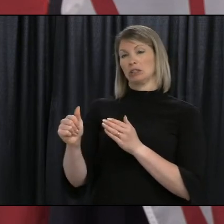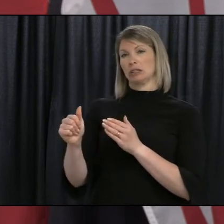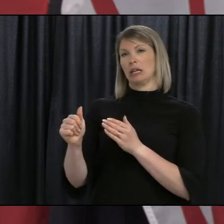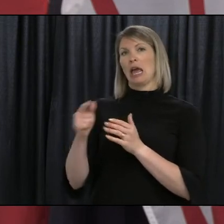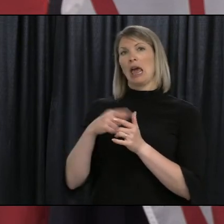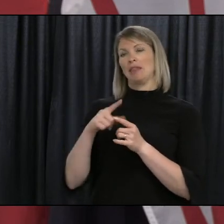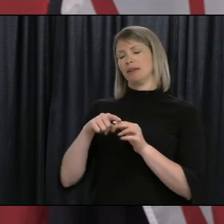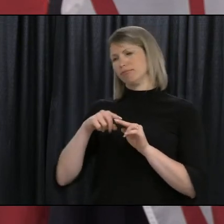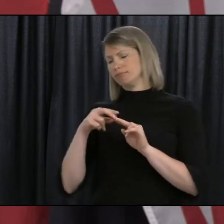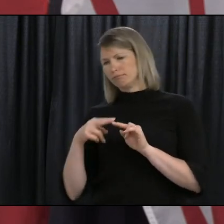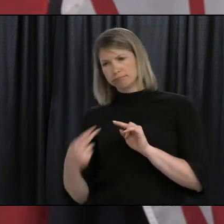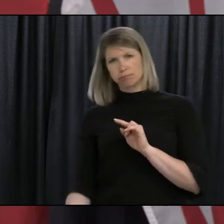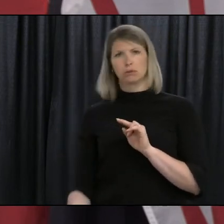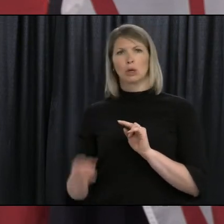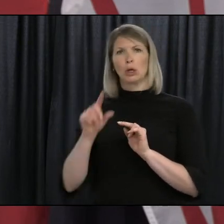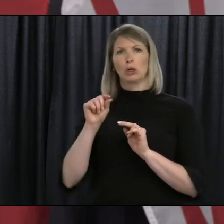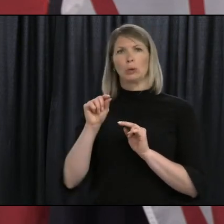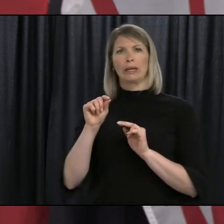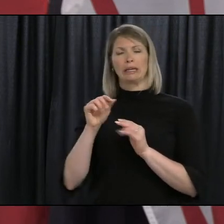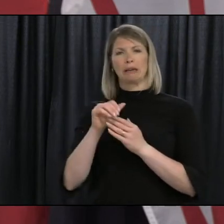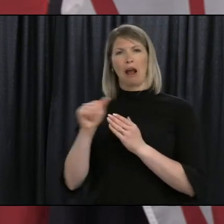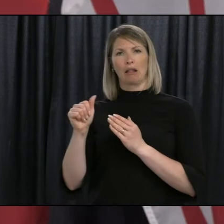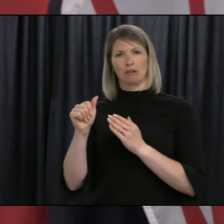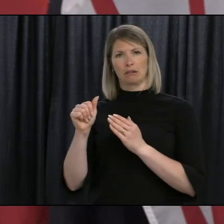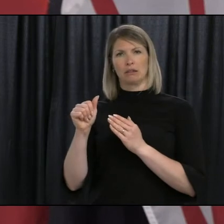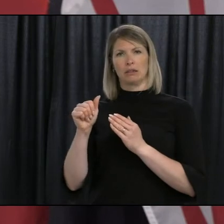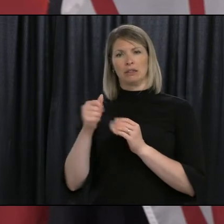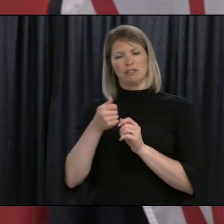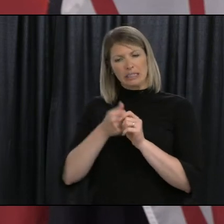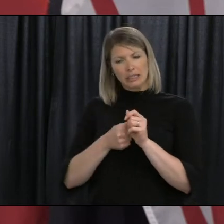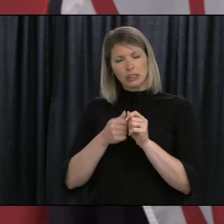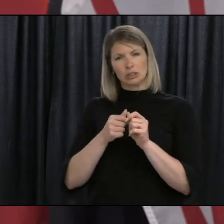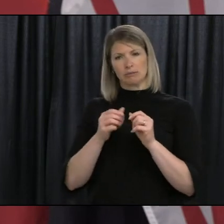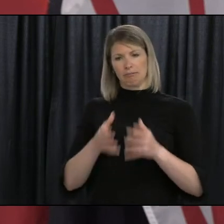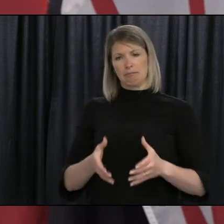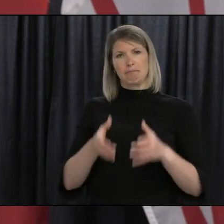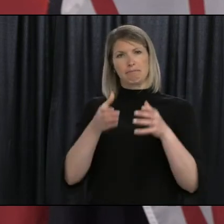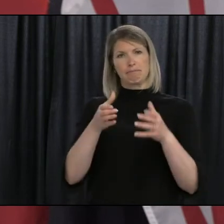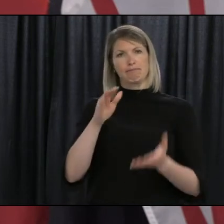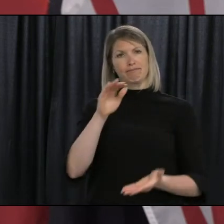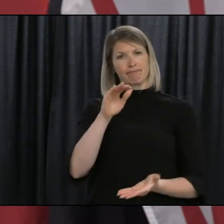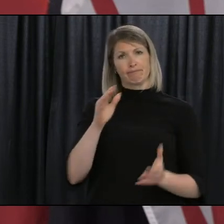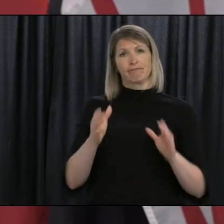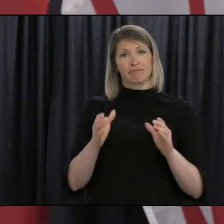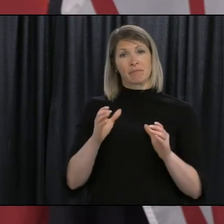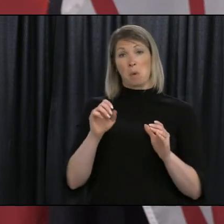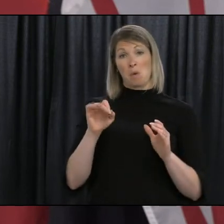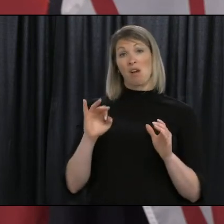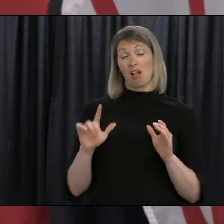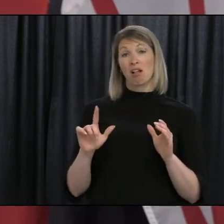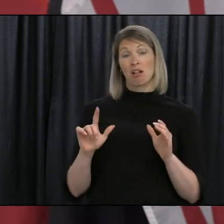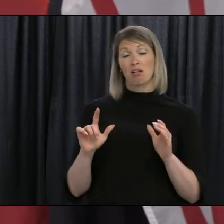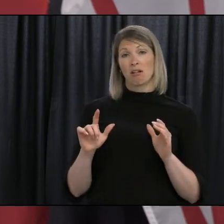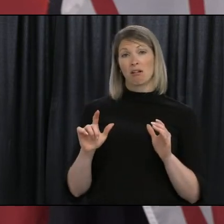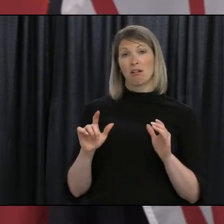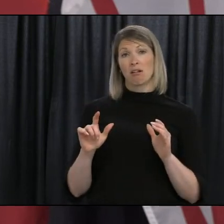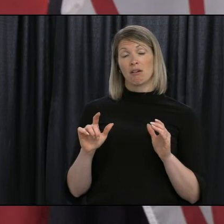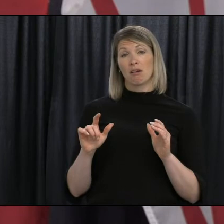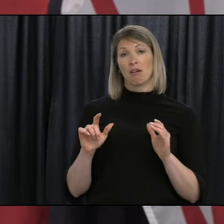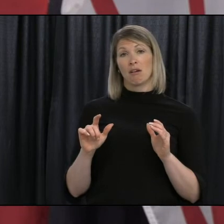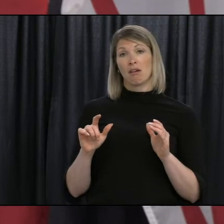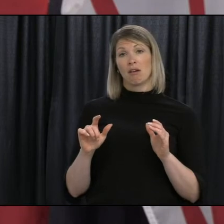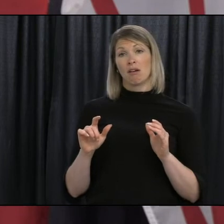barrel. I think it's indicative of the fact that we all understand that